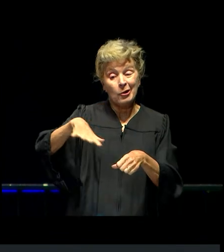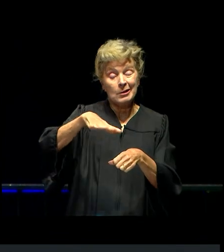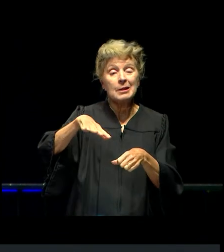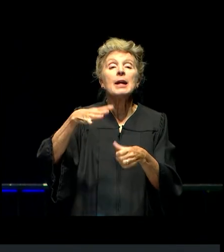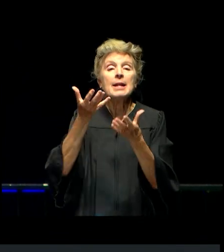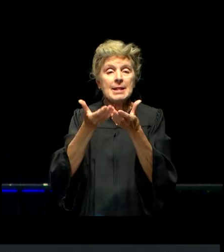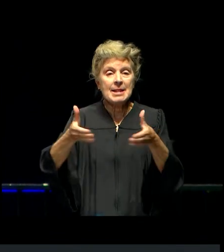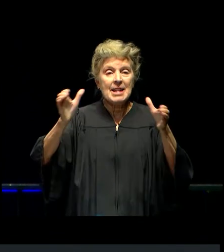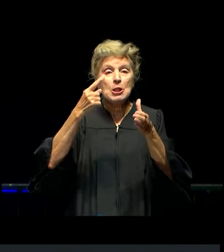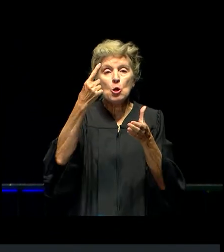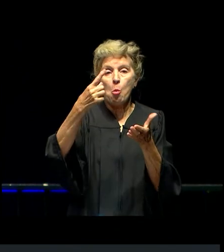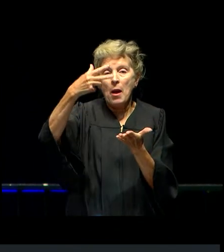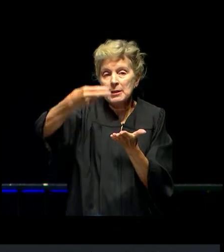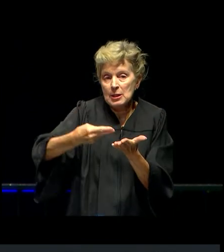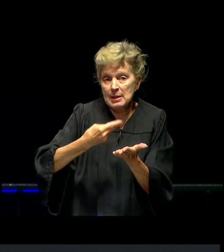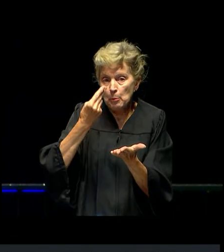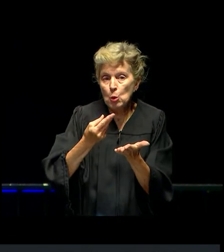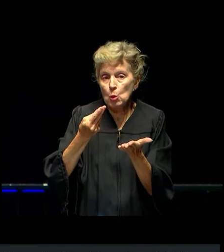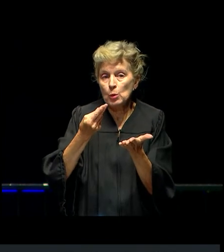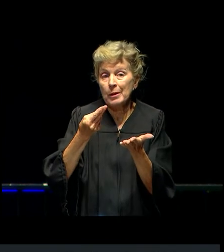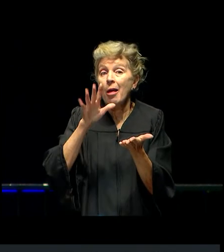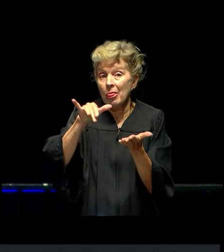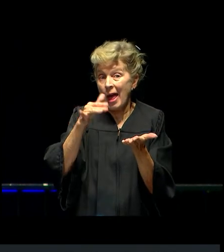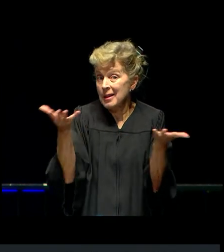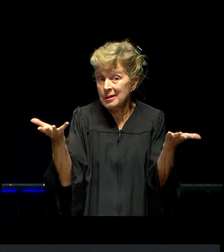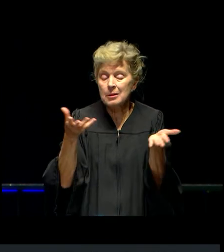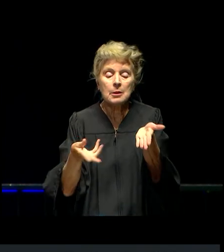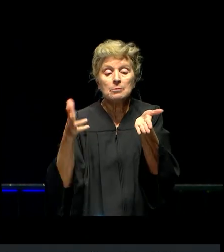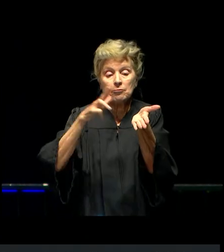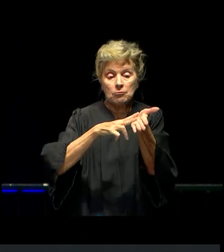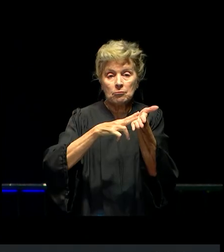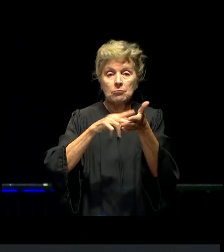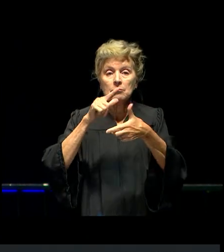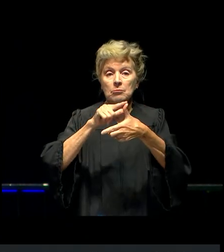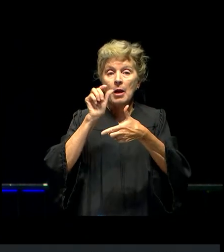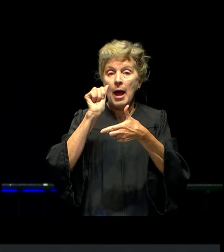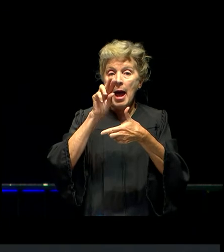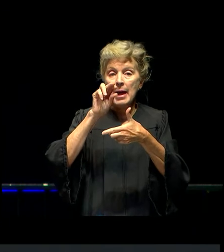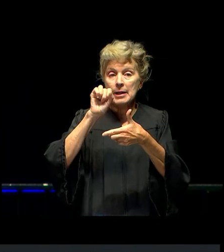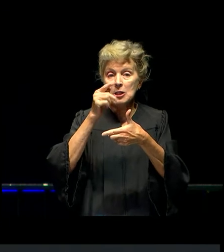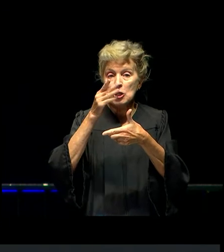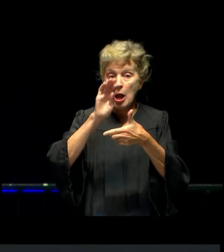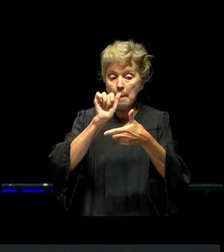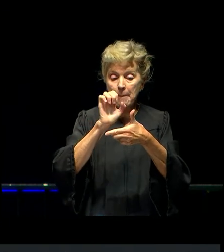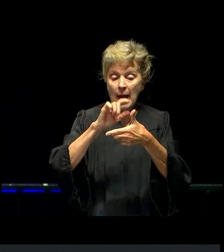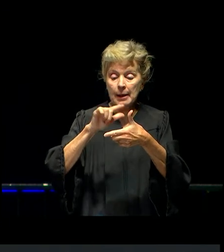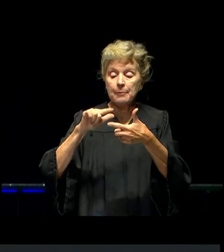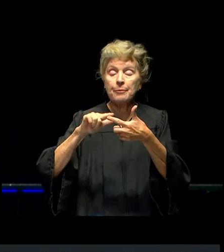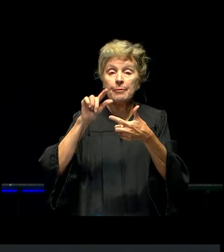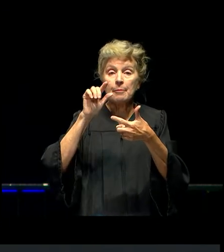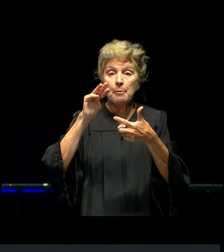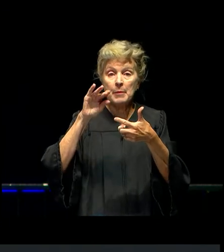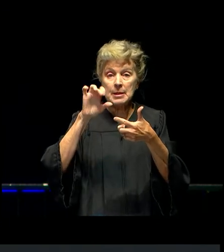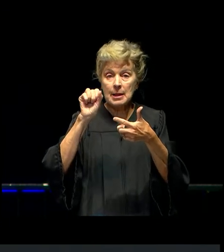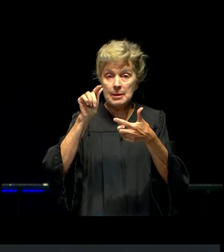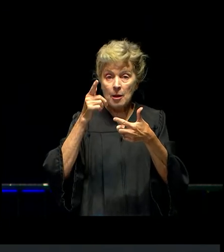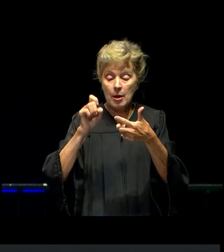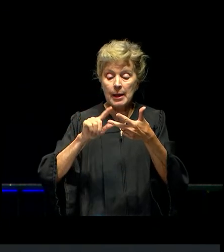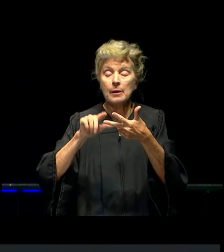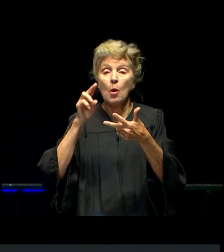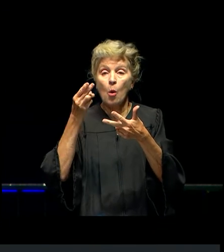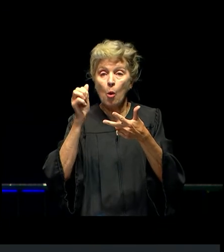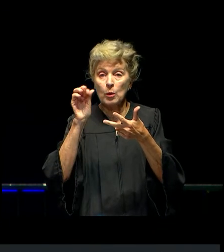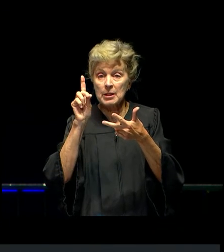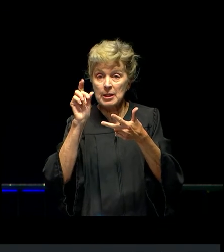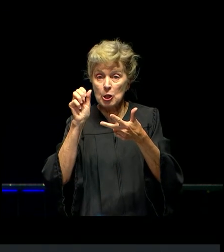territory. The Dish with One Spoon is a treaty between the Anishinaabe, Mississaugas, and Haudenosaunee that bound